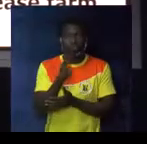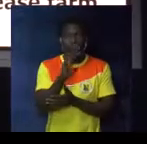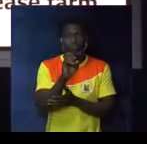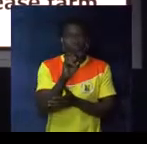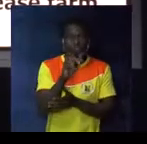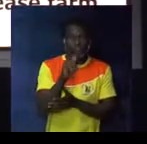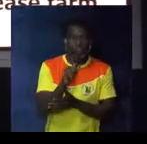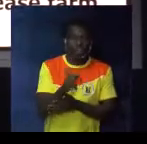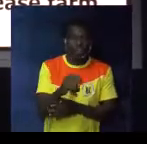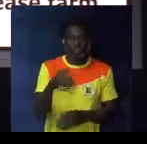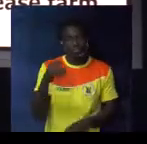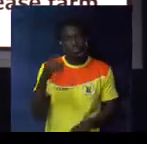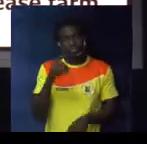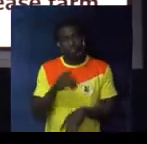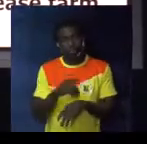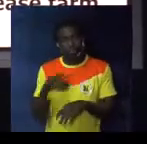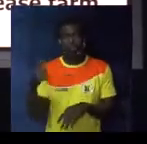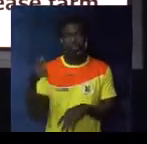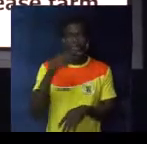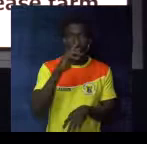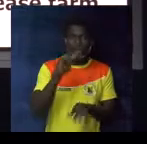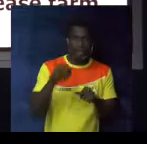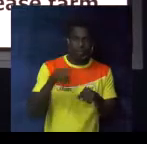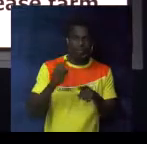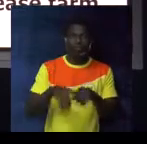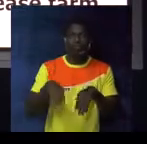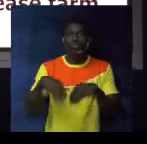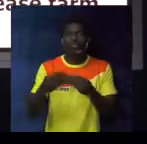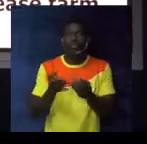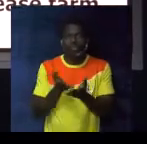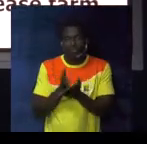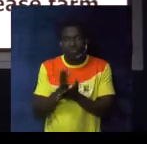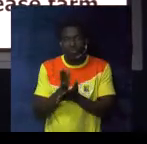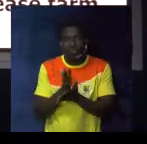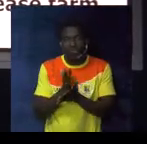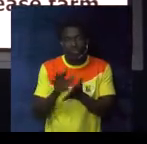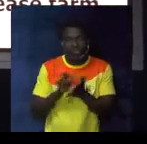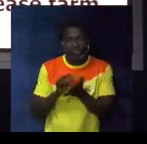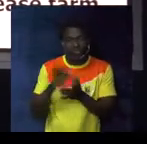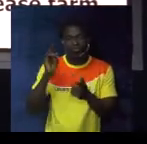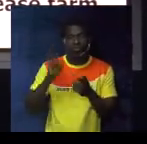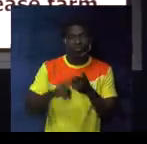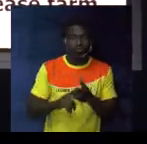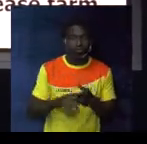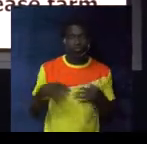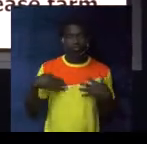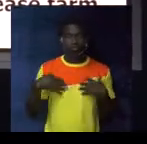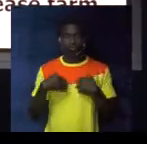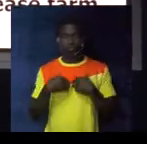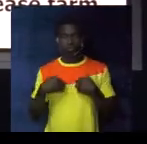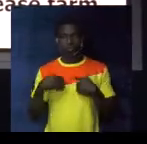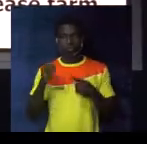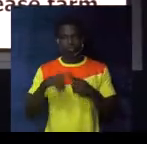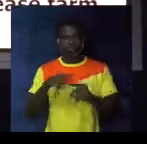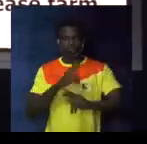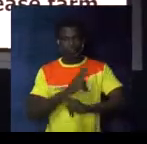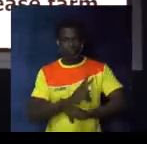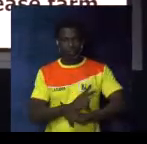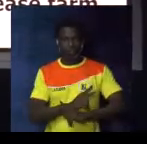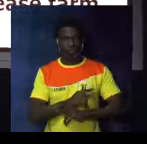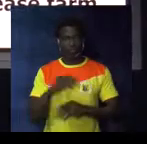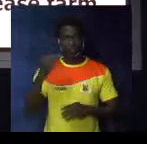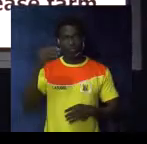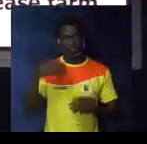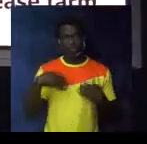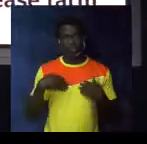with the help of a veterinary doctor, they will be able to give the right drug for the animal to prevent